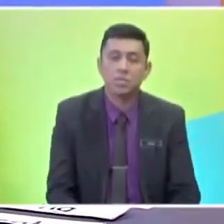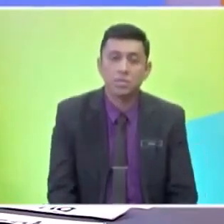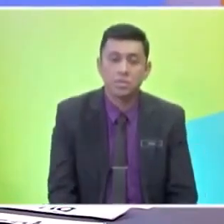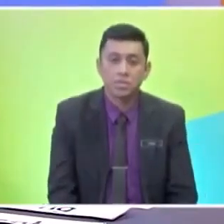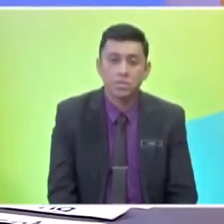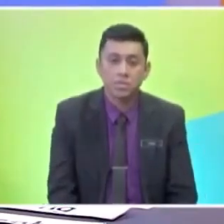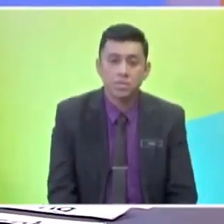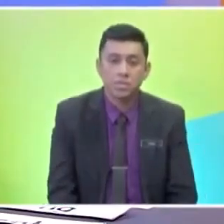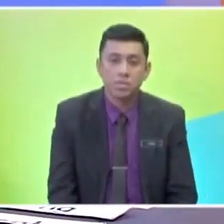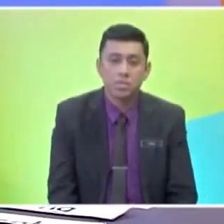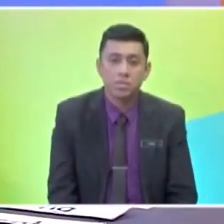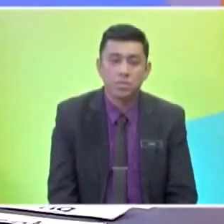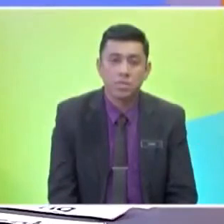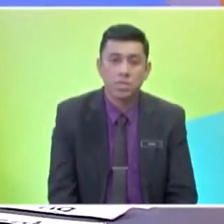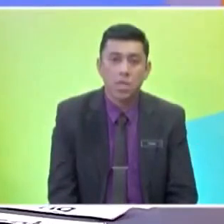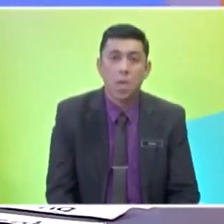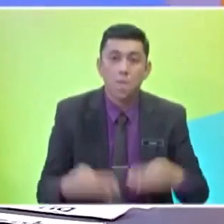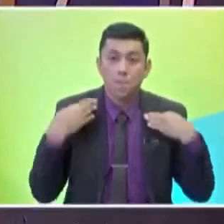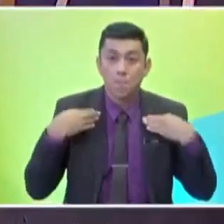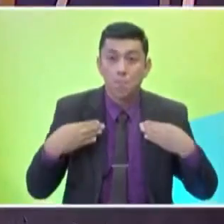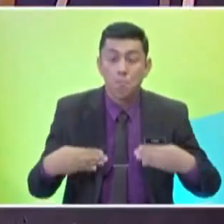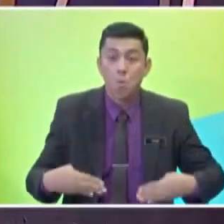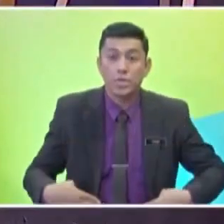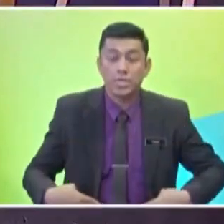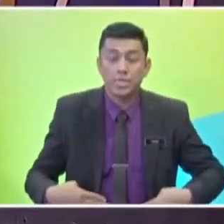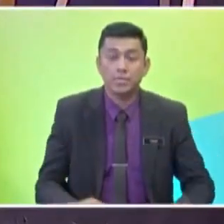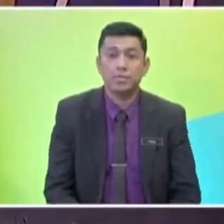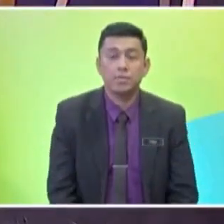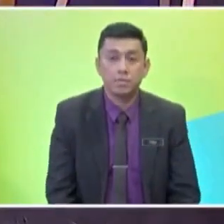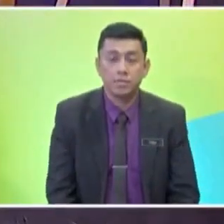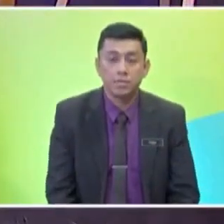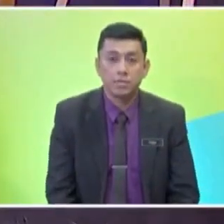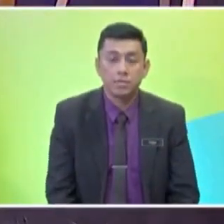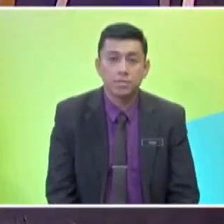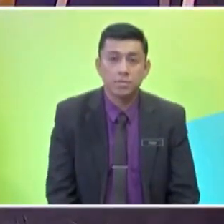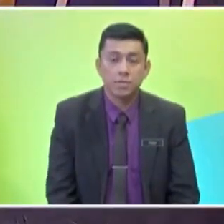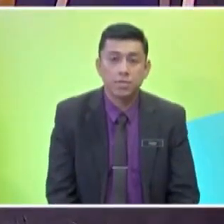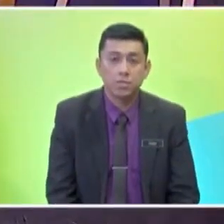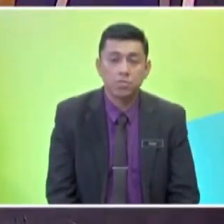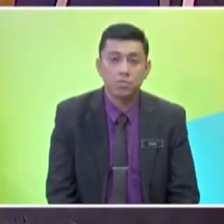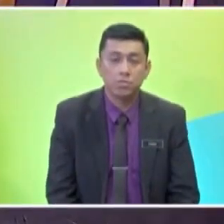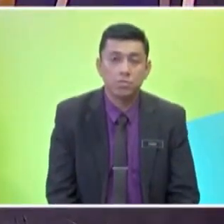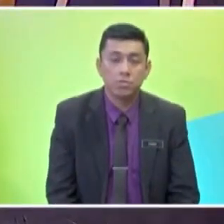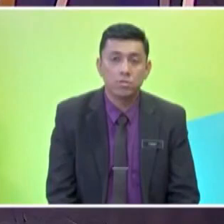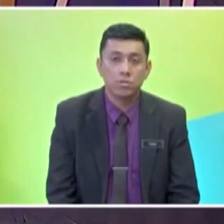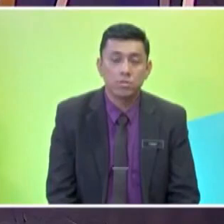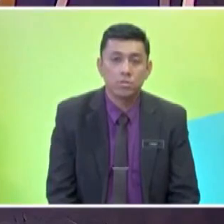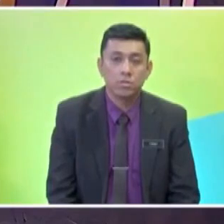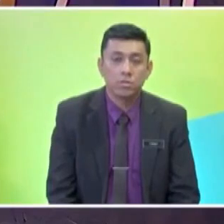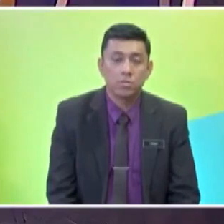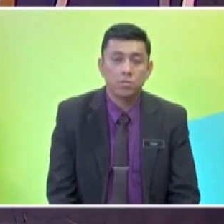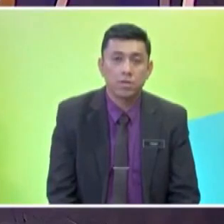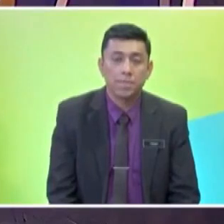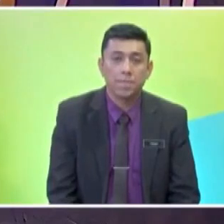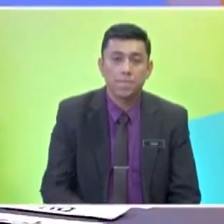is, I think that is body, teacher. Yes, it's the body of a cow. Okay, body. Body starts with